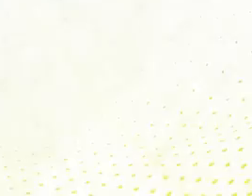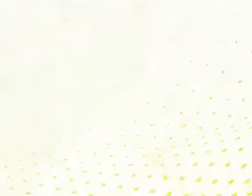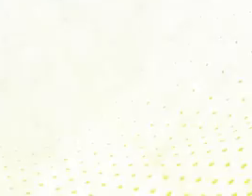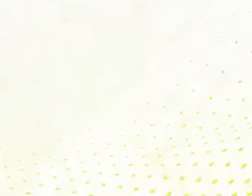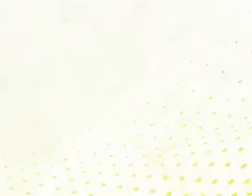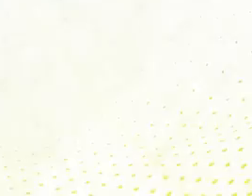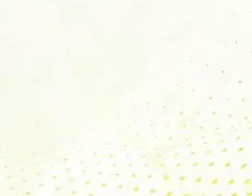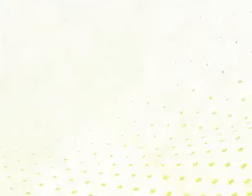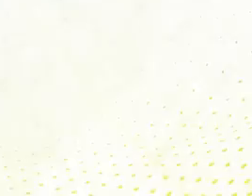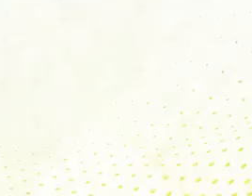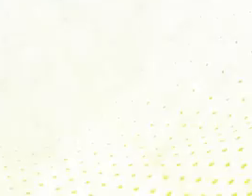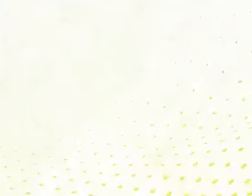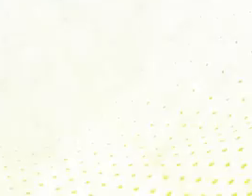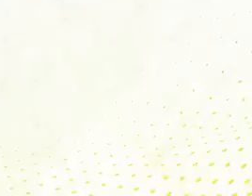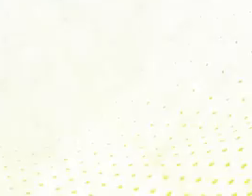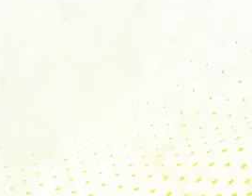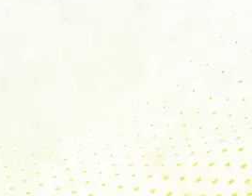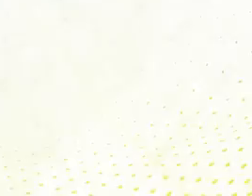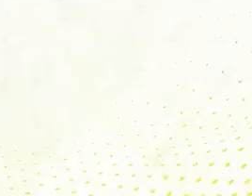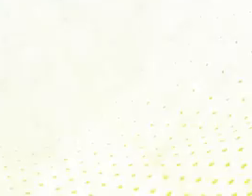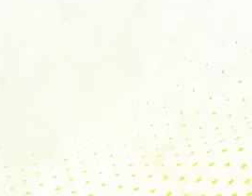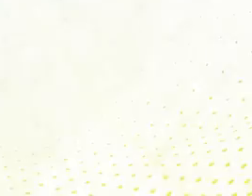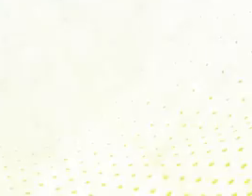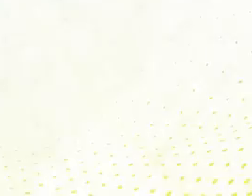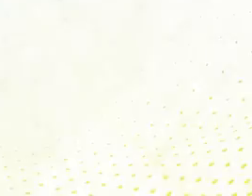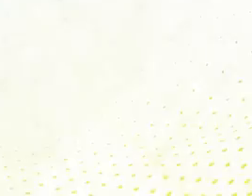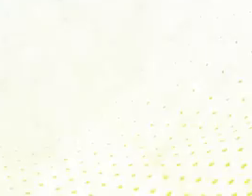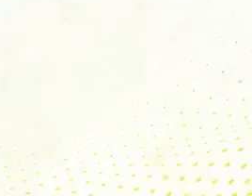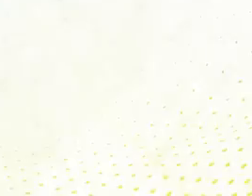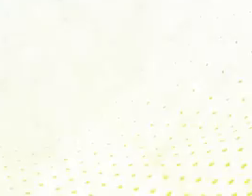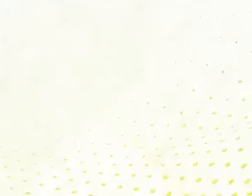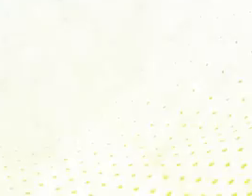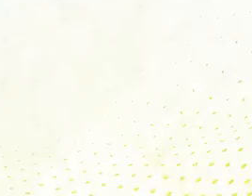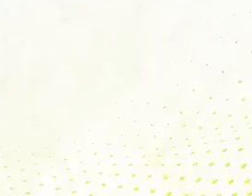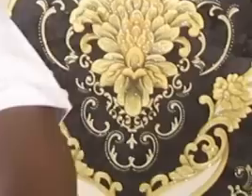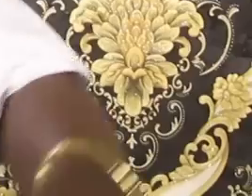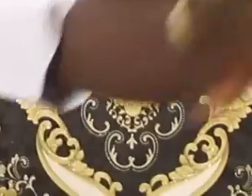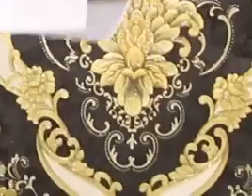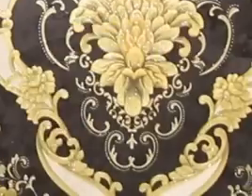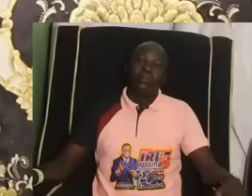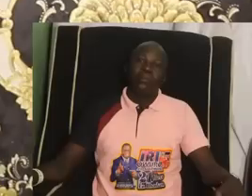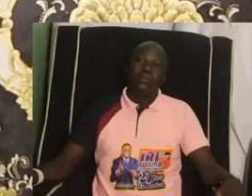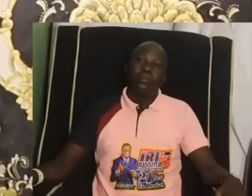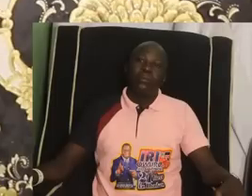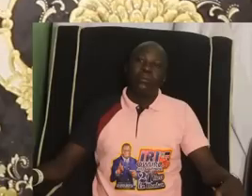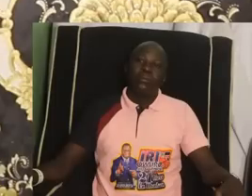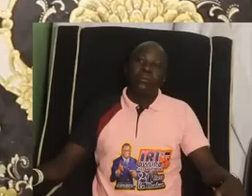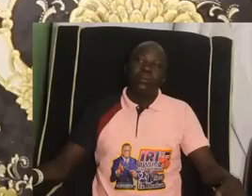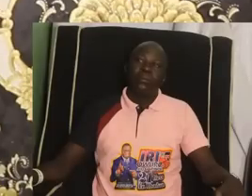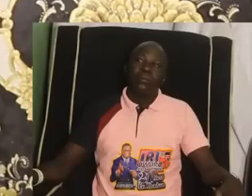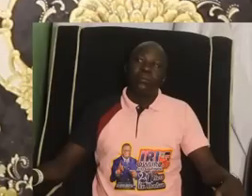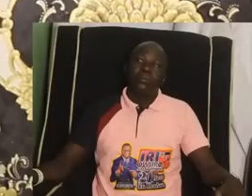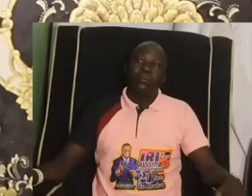Once again, God bless you, sir. God bless you. God bless you. Hey,